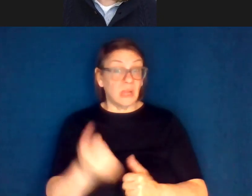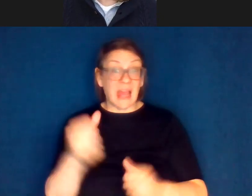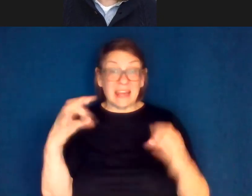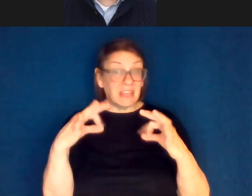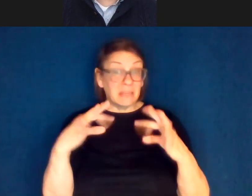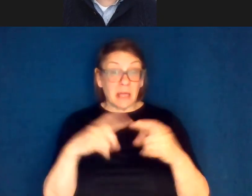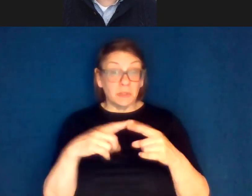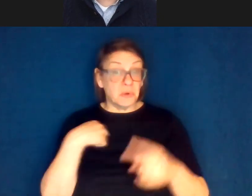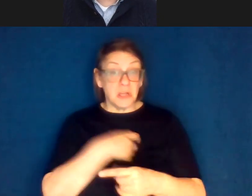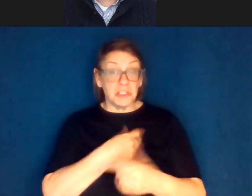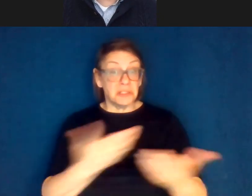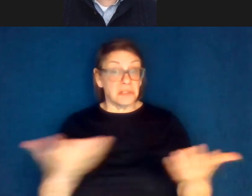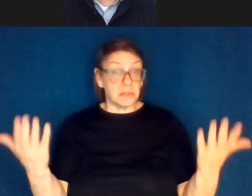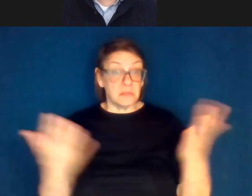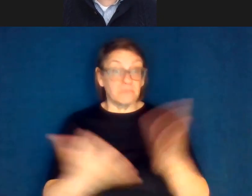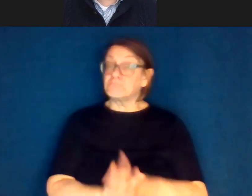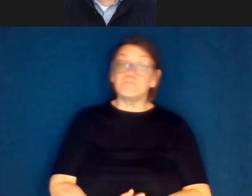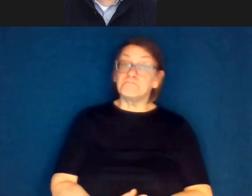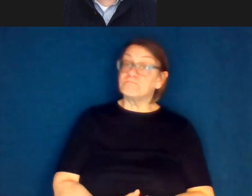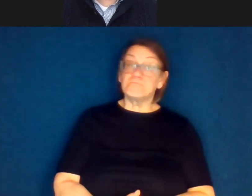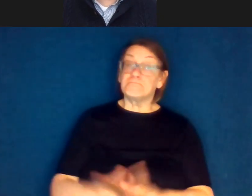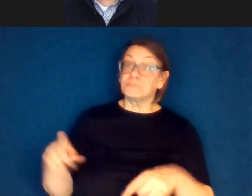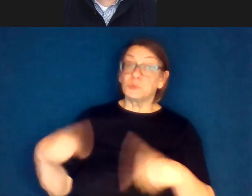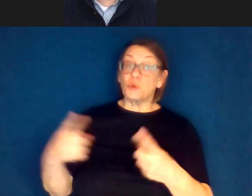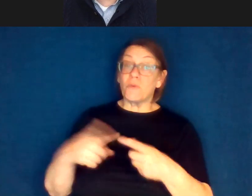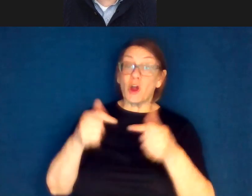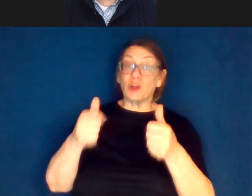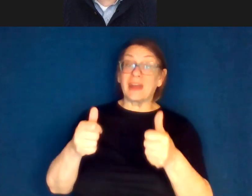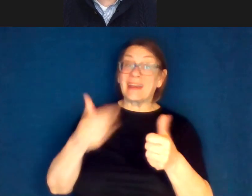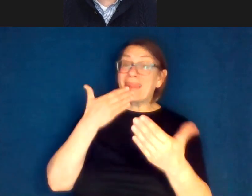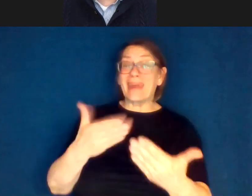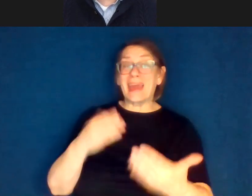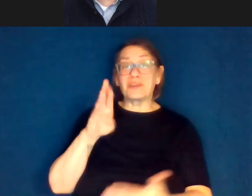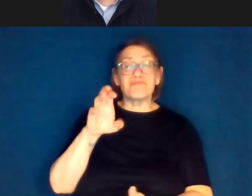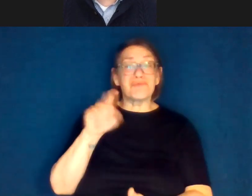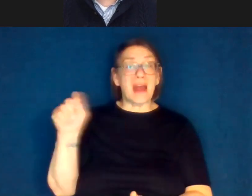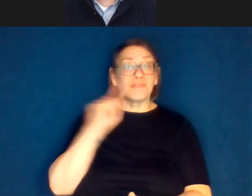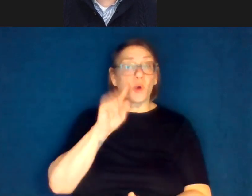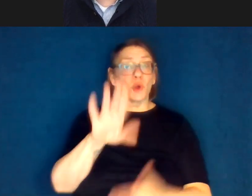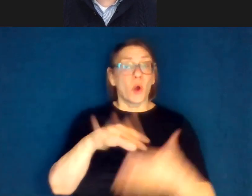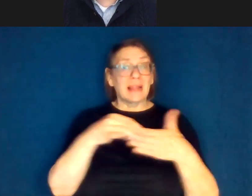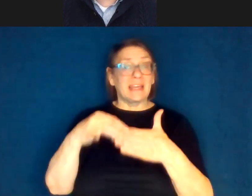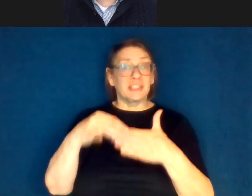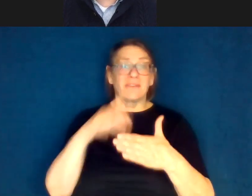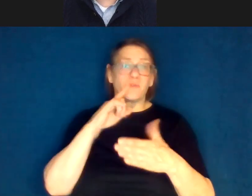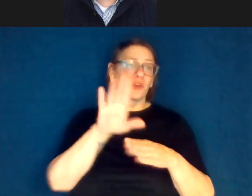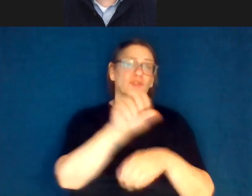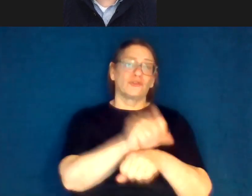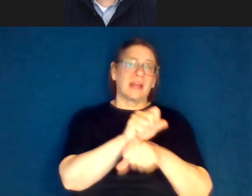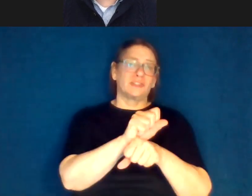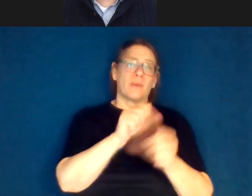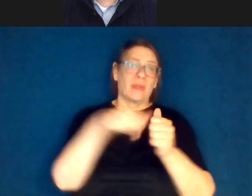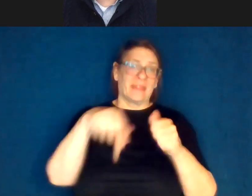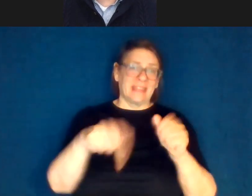feedback? No. No? So far, so good. Thank you, Brett, for all your leadership and for the great job you're doing with these